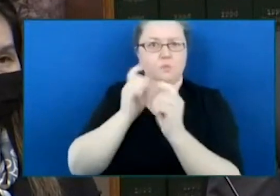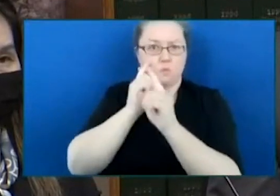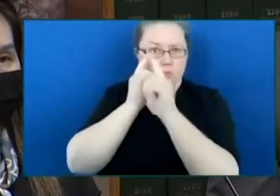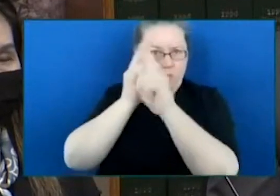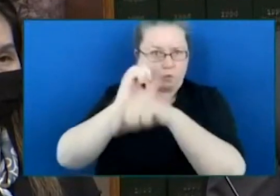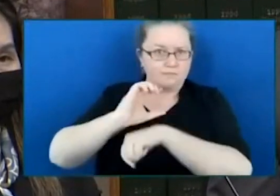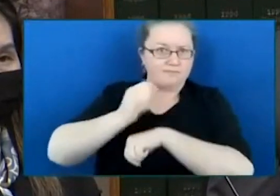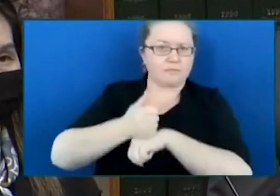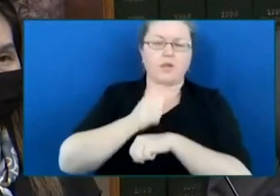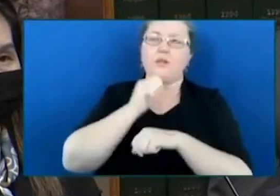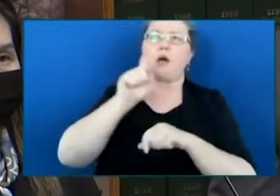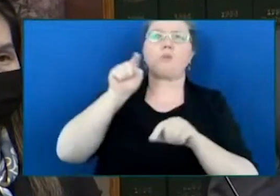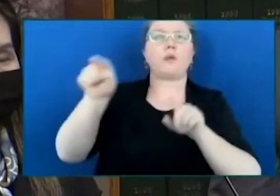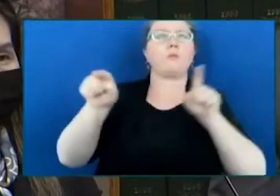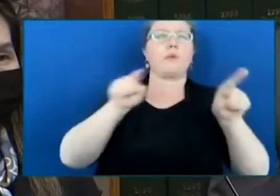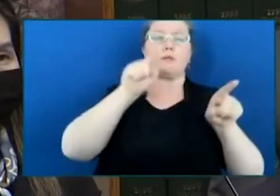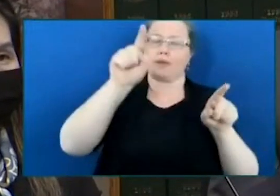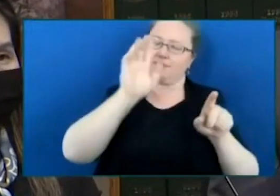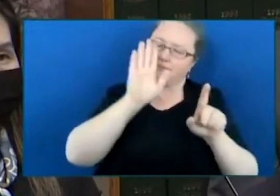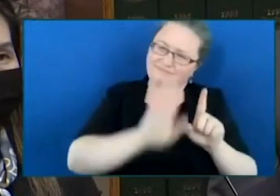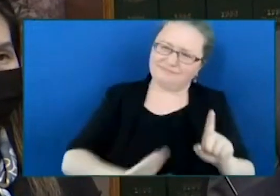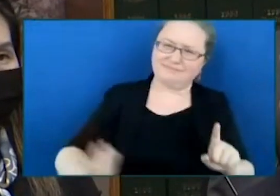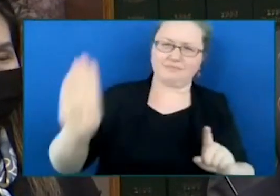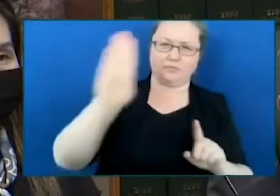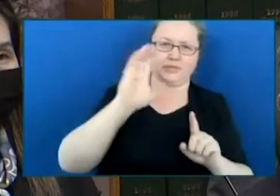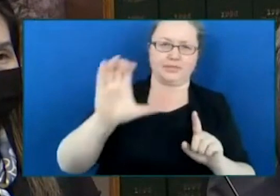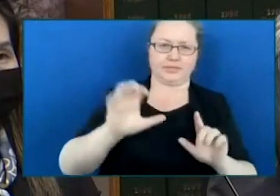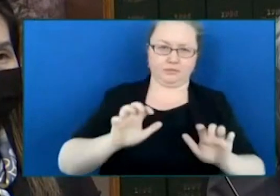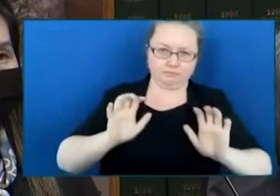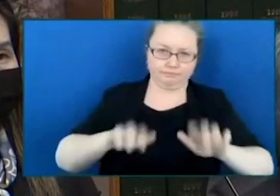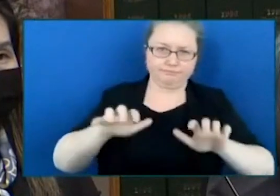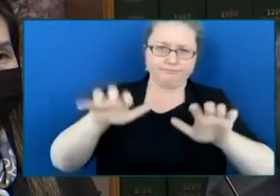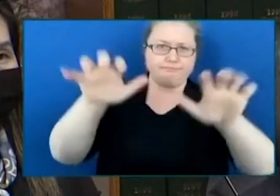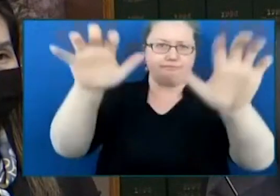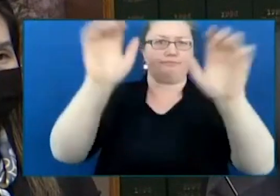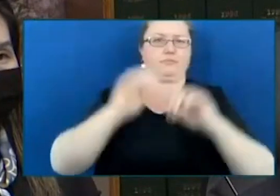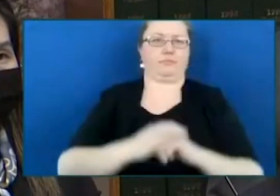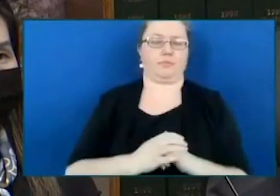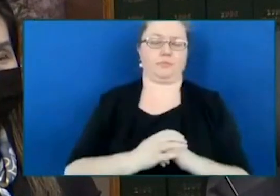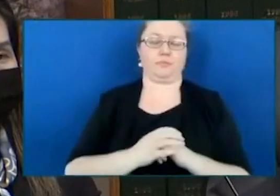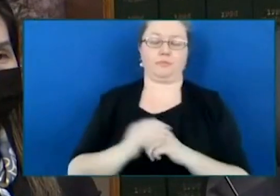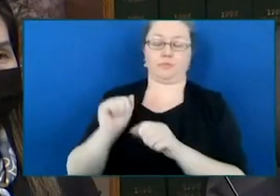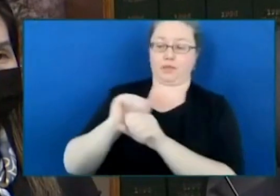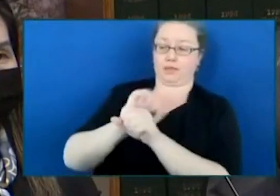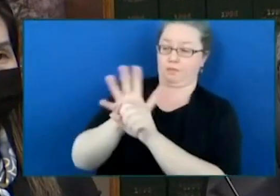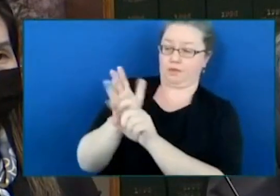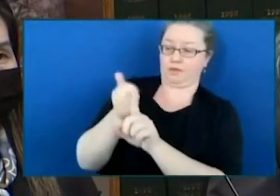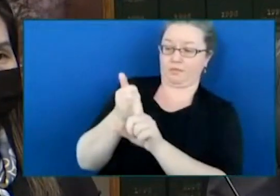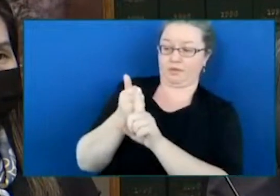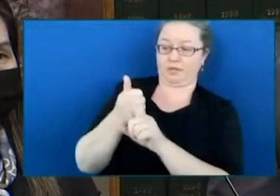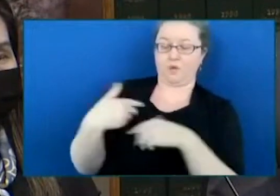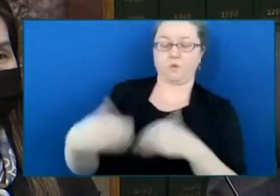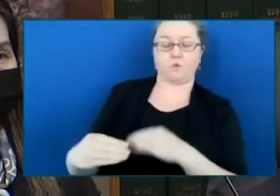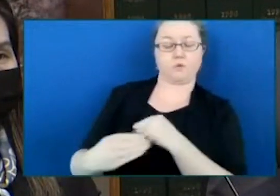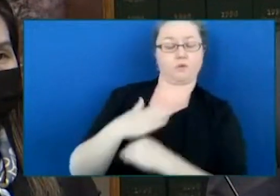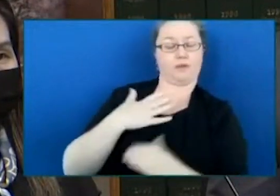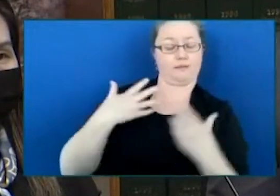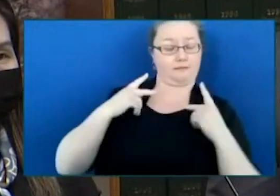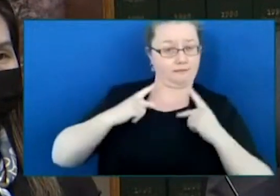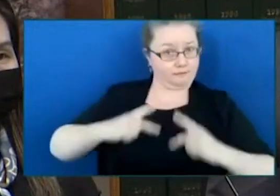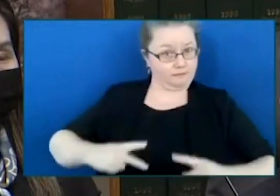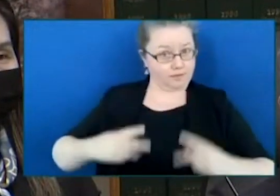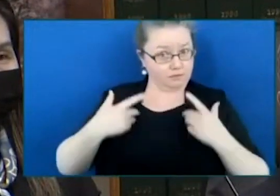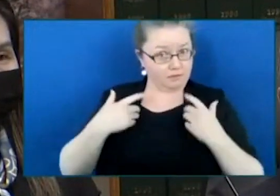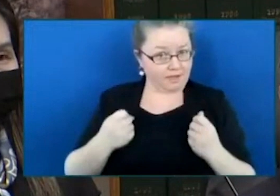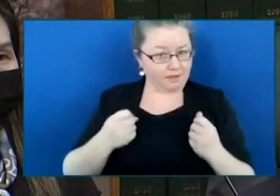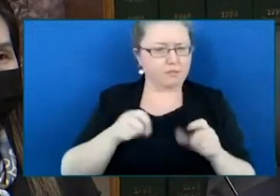province. Mr. Speaker, we recognize that the pandemic has threatened more than our physical health. It's taken a significant toll on our mental